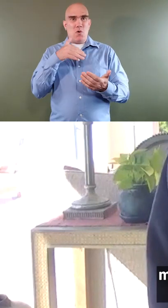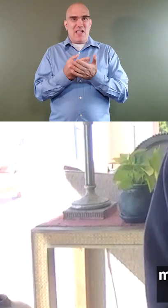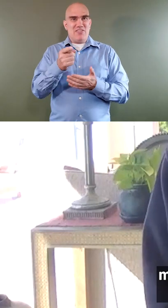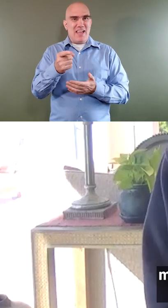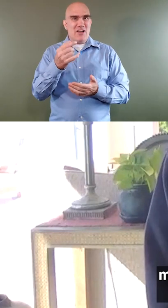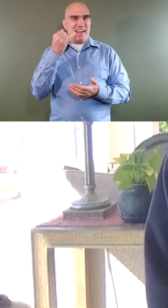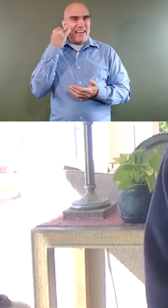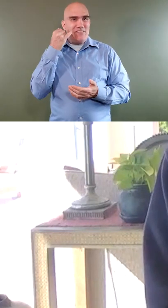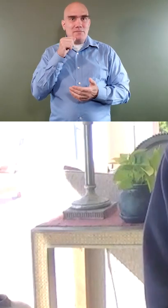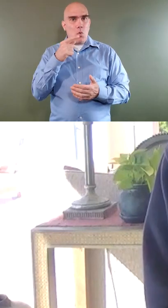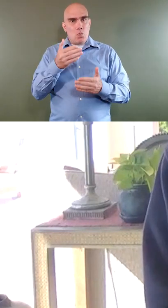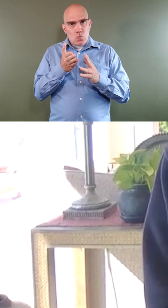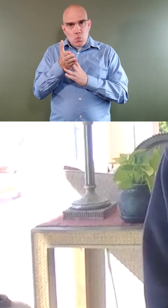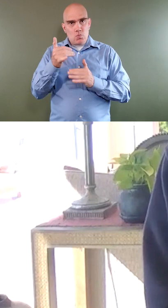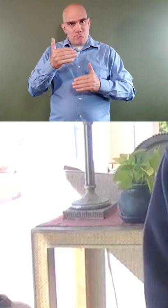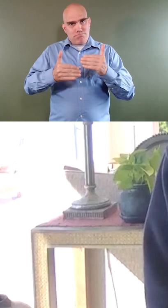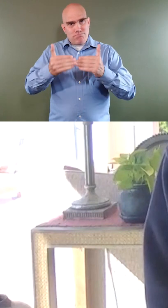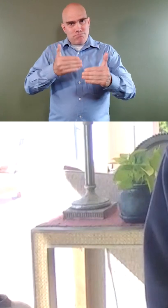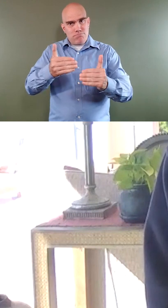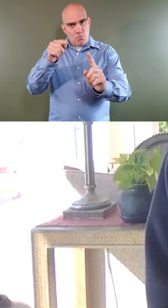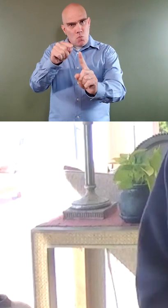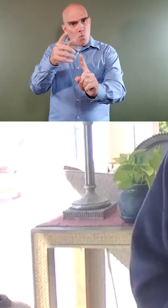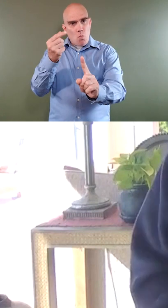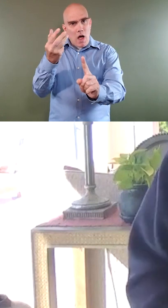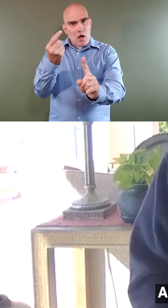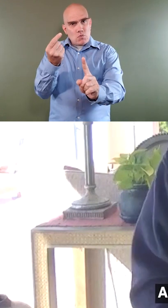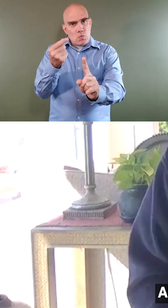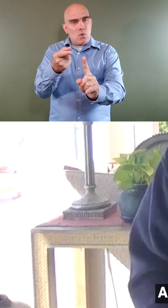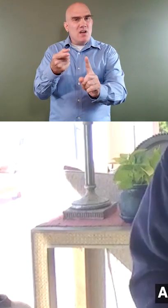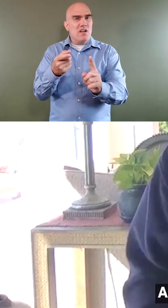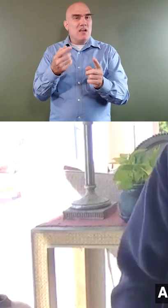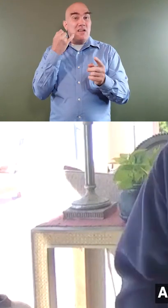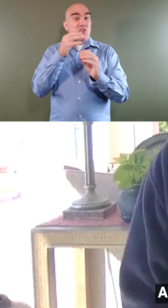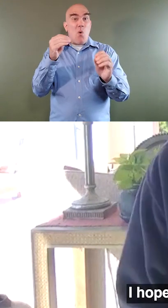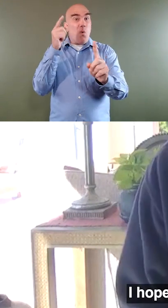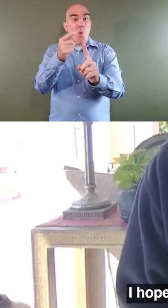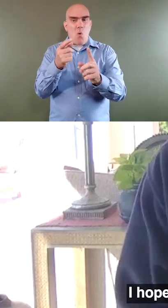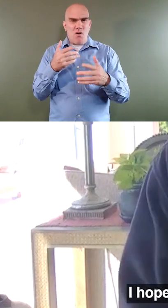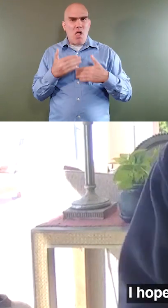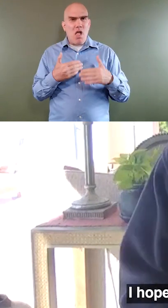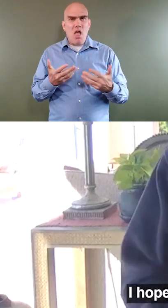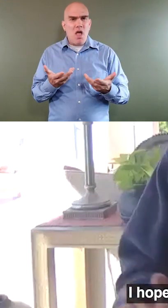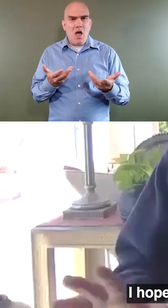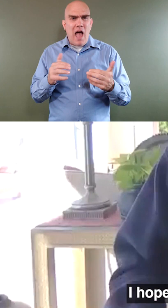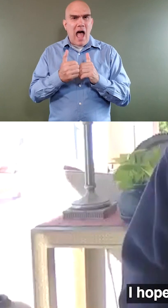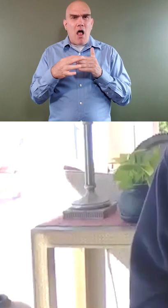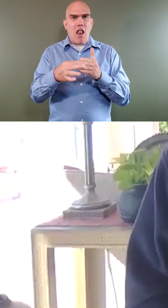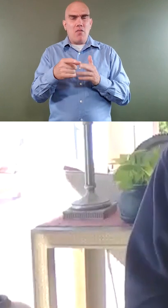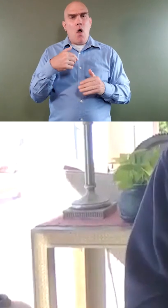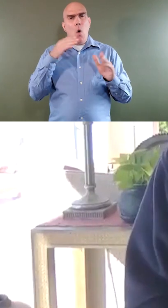or mental relaxation, is going to be difficult to do. All right, so let's start with that. I hope we're all on the same